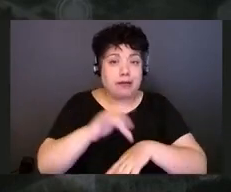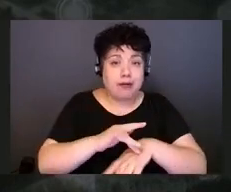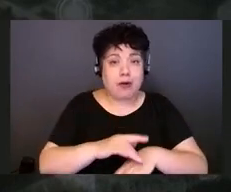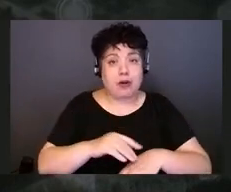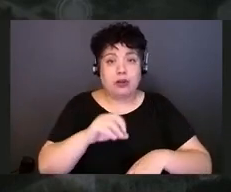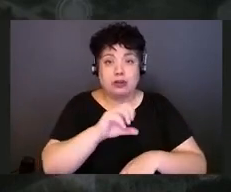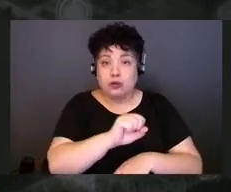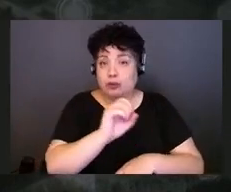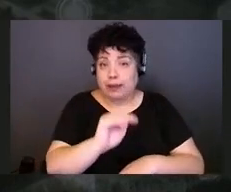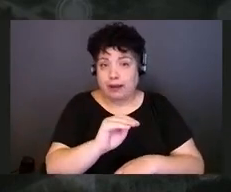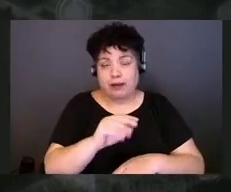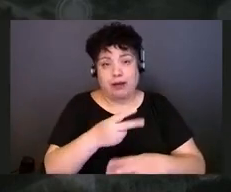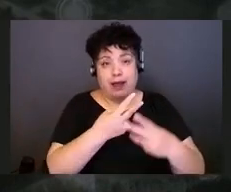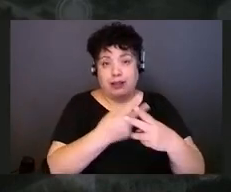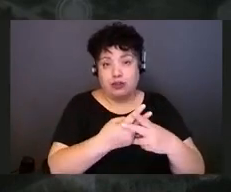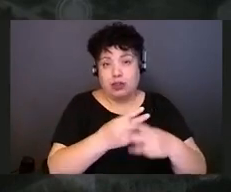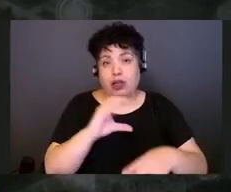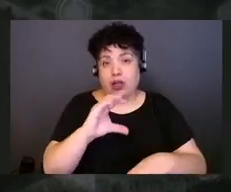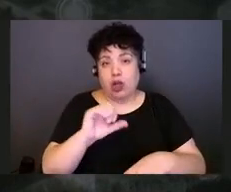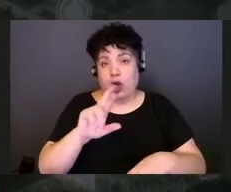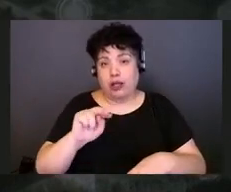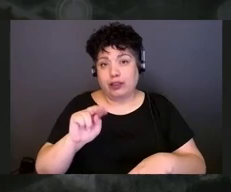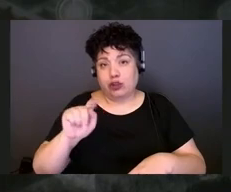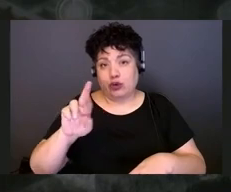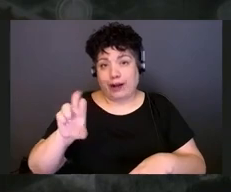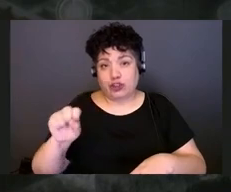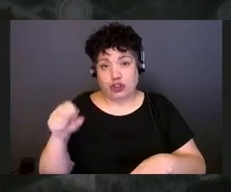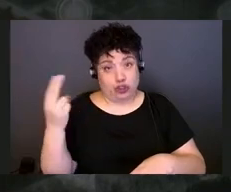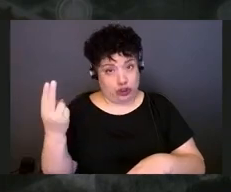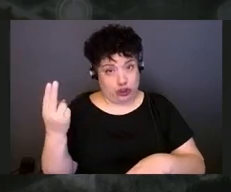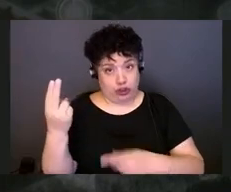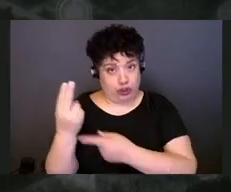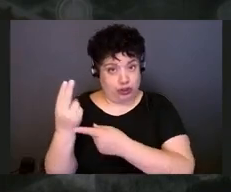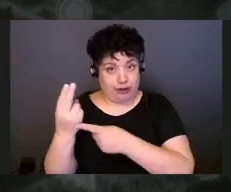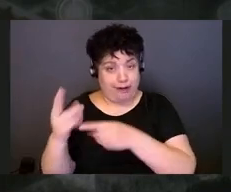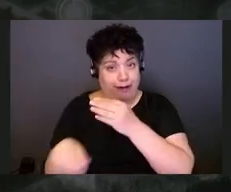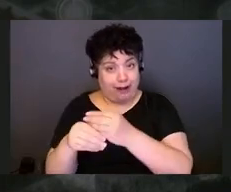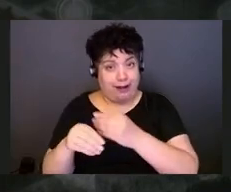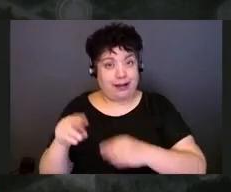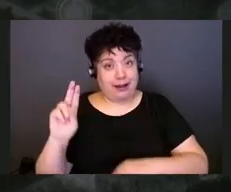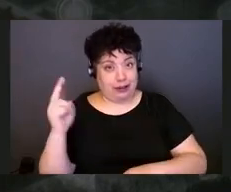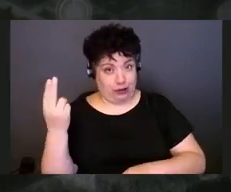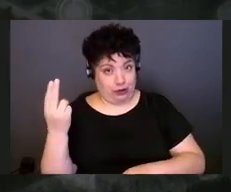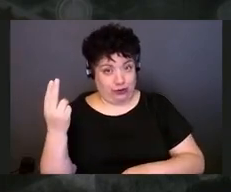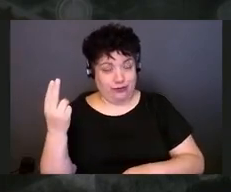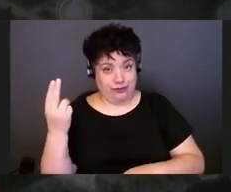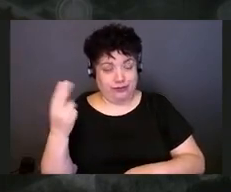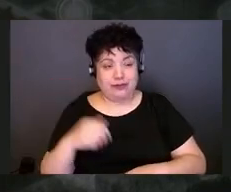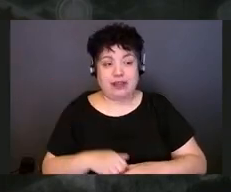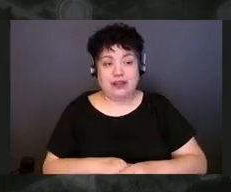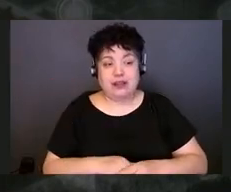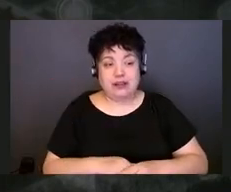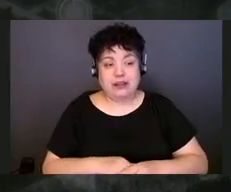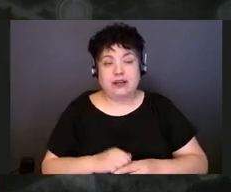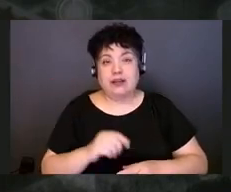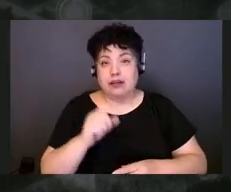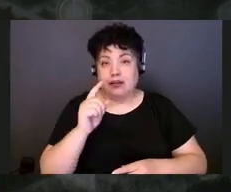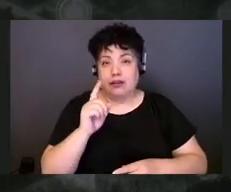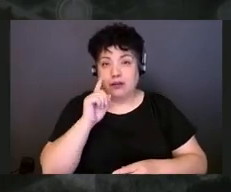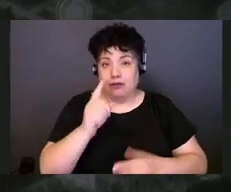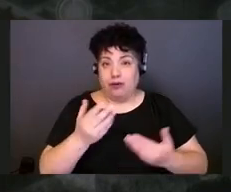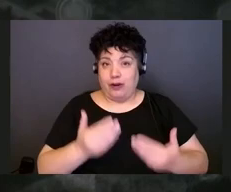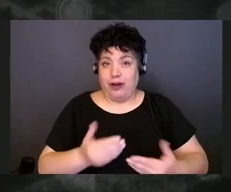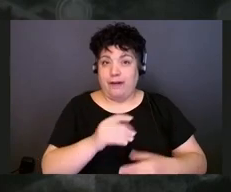the hashtag Congress, that is Congress with an H at the end. On behalf of the Federation and